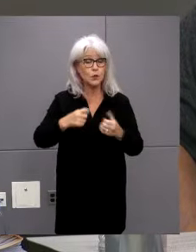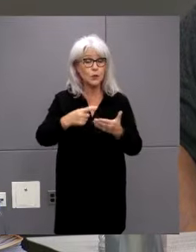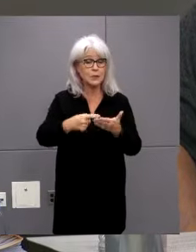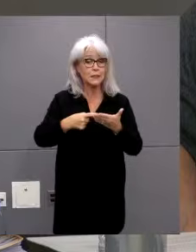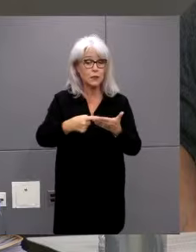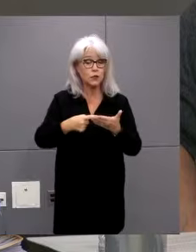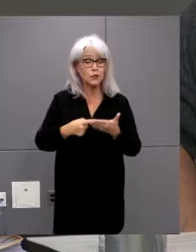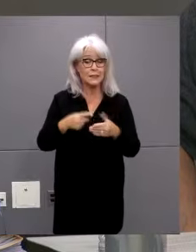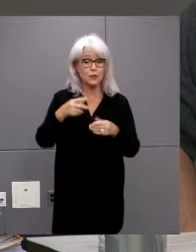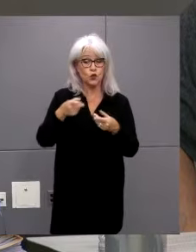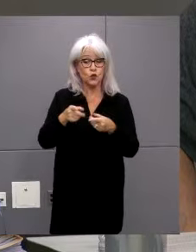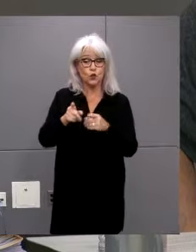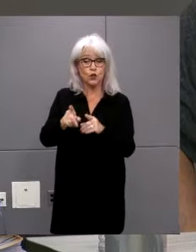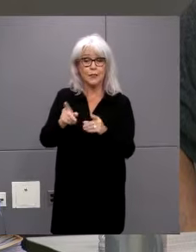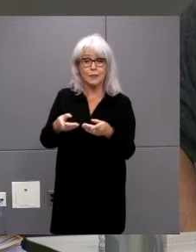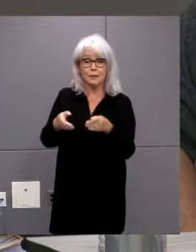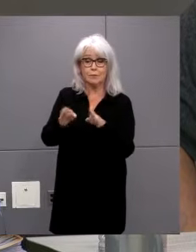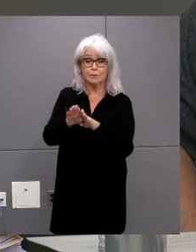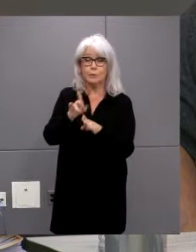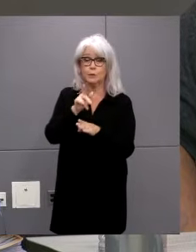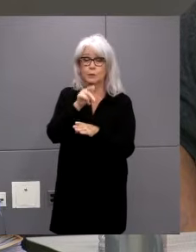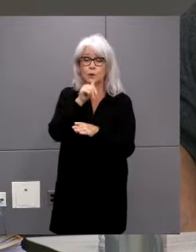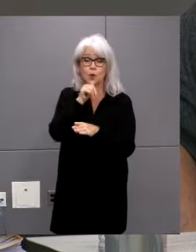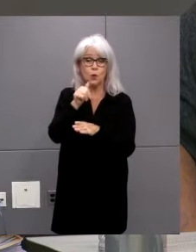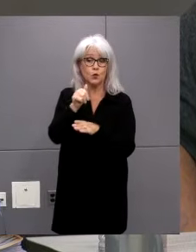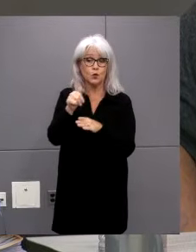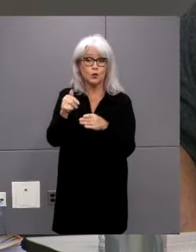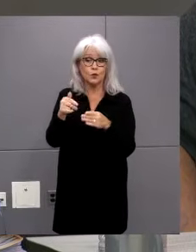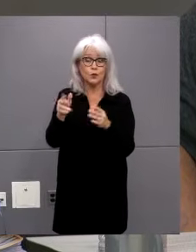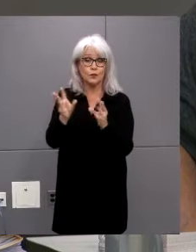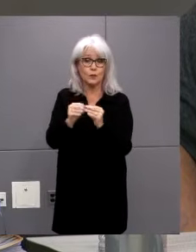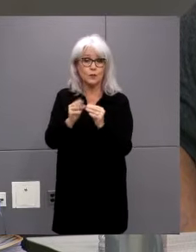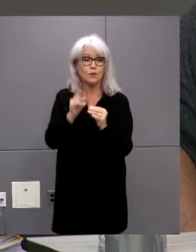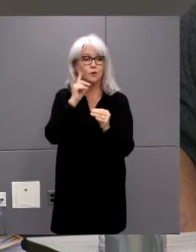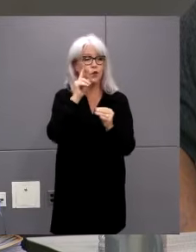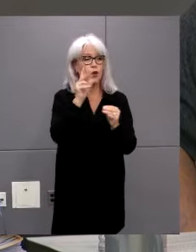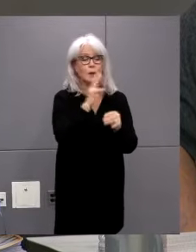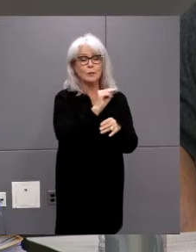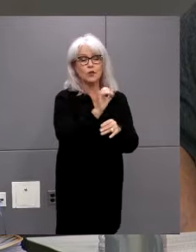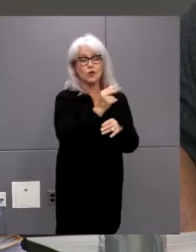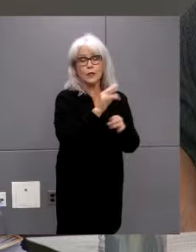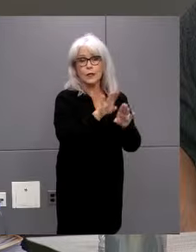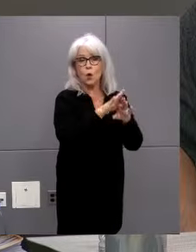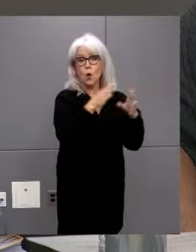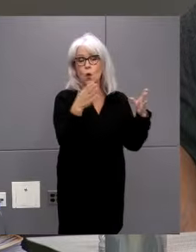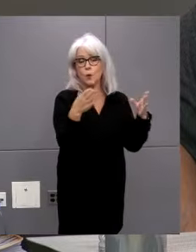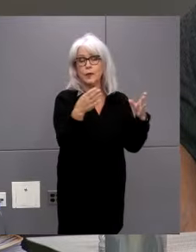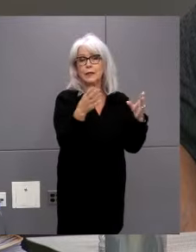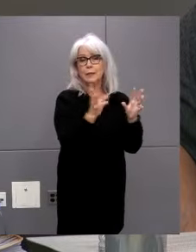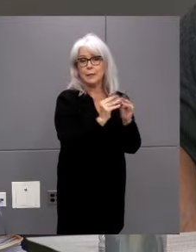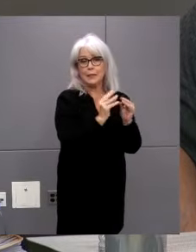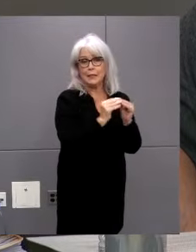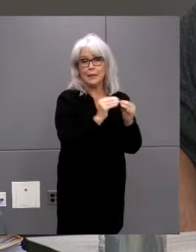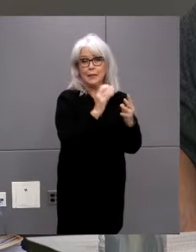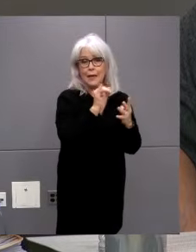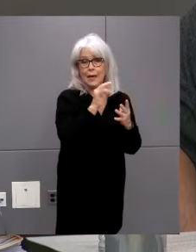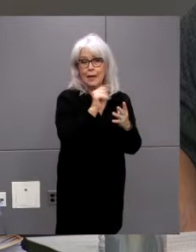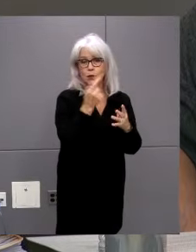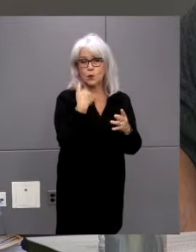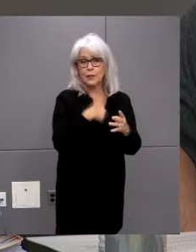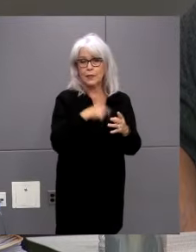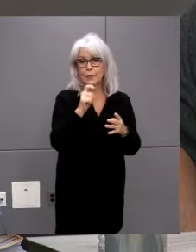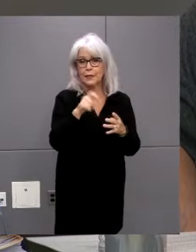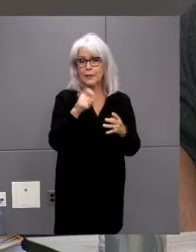session, as would be permitted by Michigan's Open Meetings Act. We will need separate motions for each of